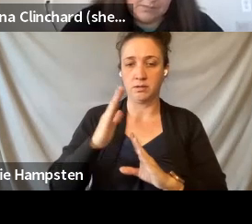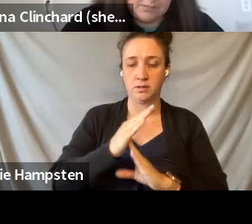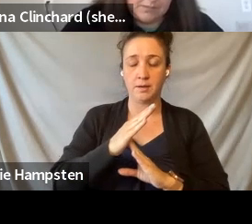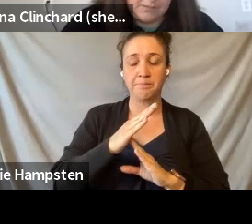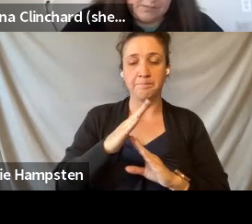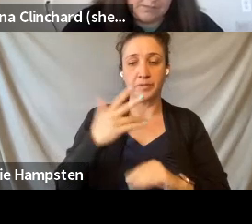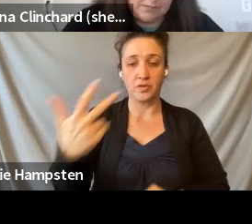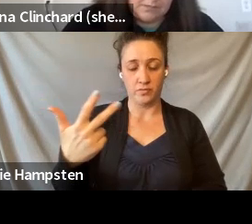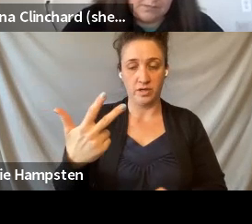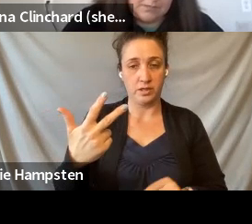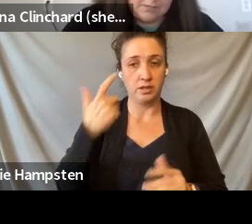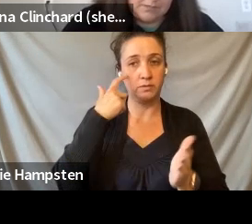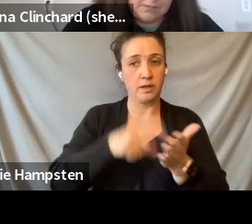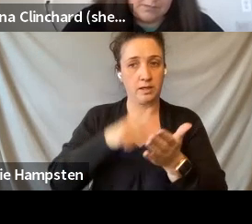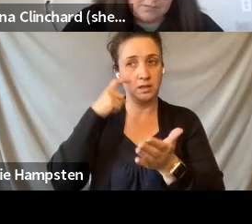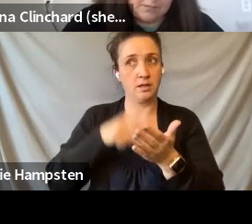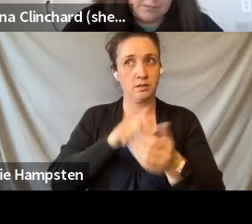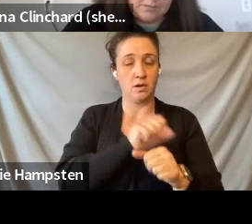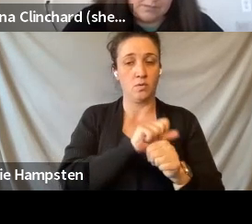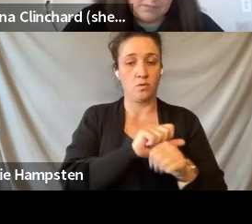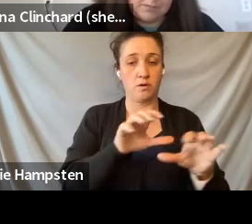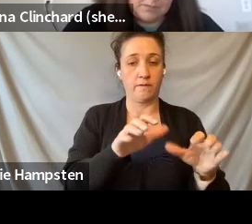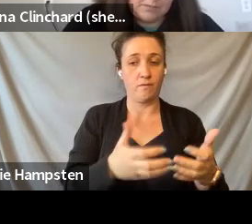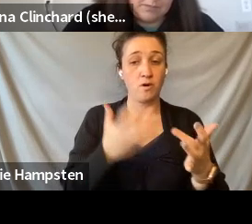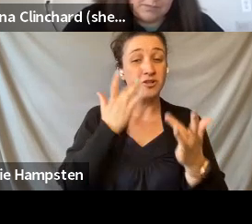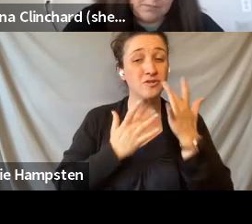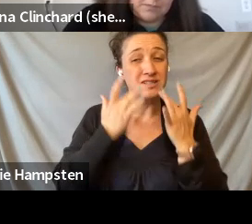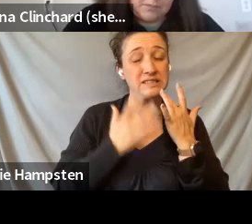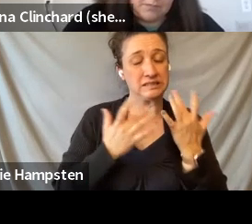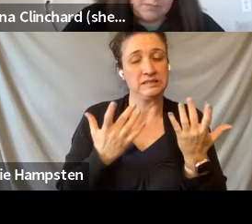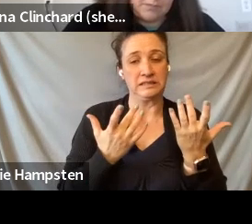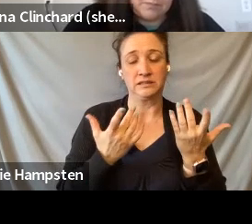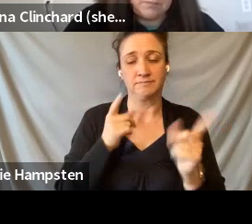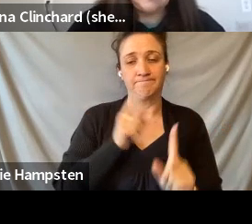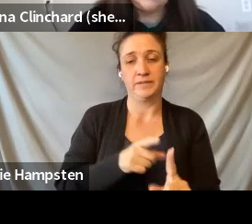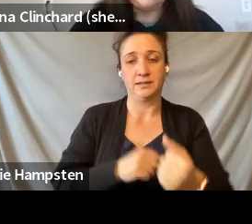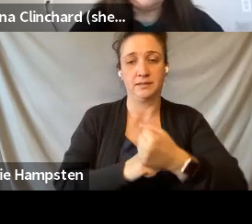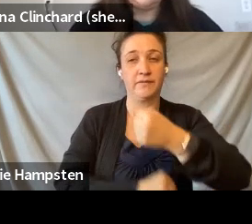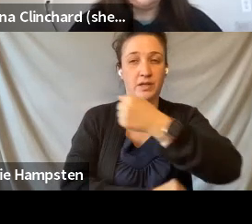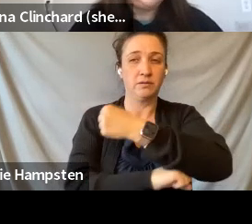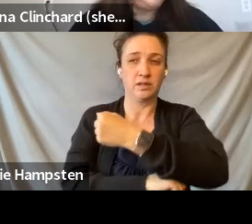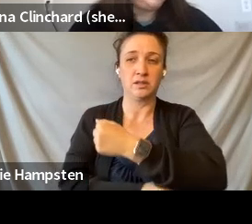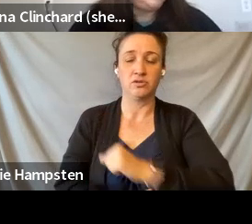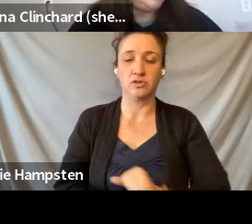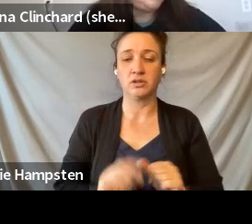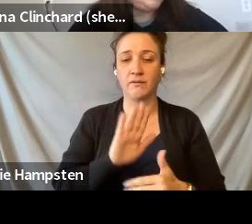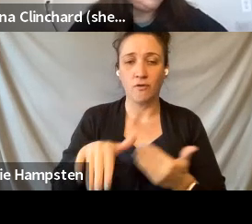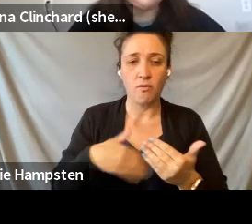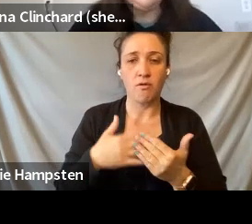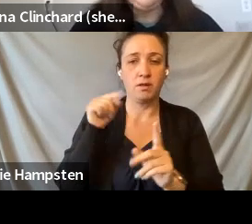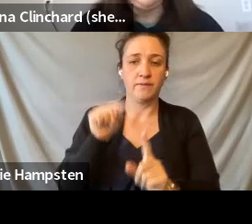top three, recognizing that workforce shortages are sort of the foundation of all this